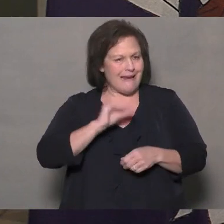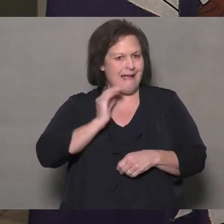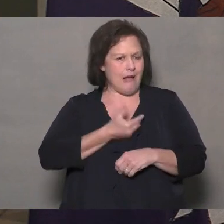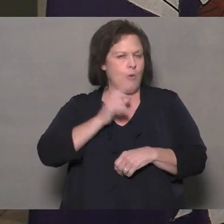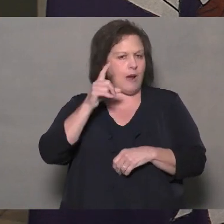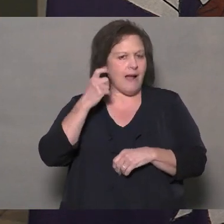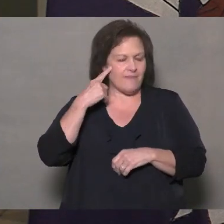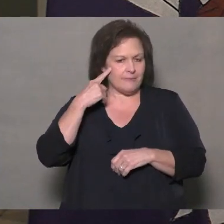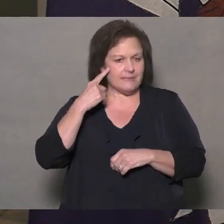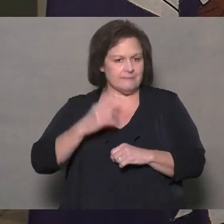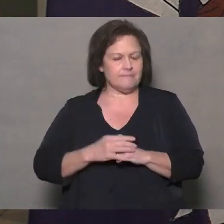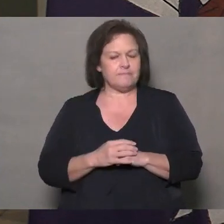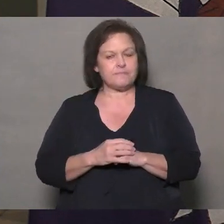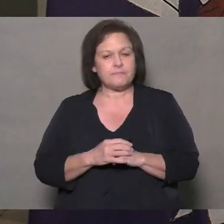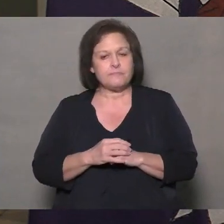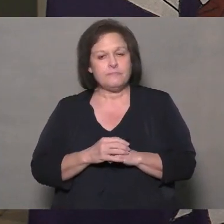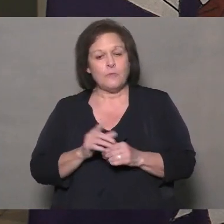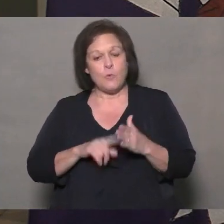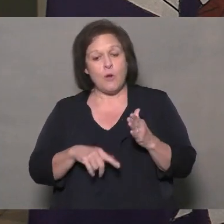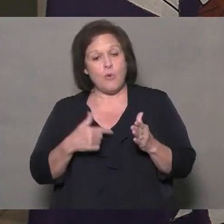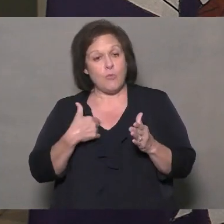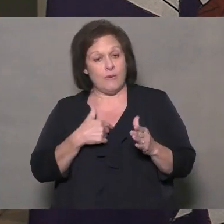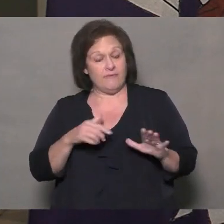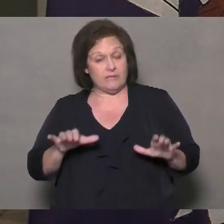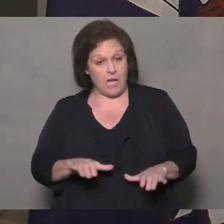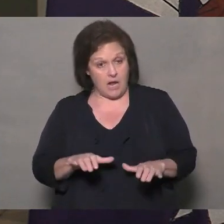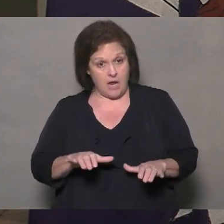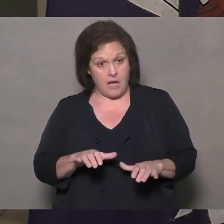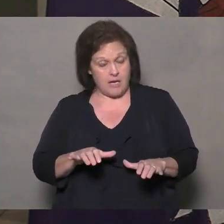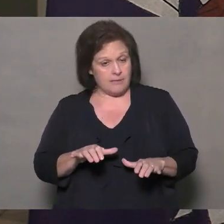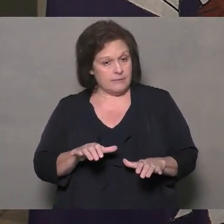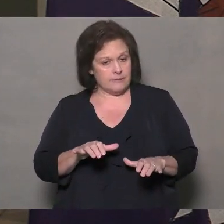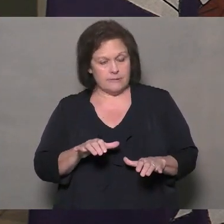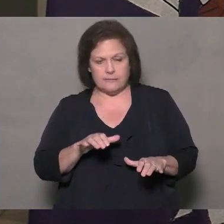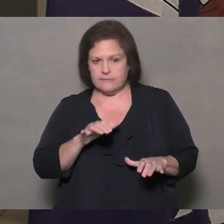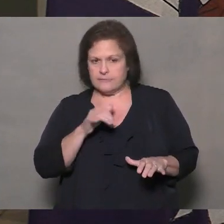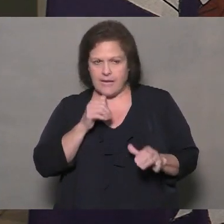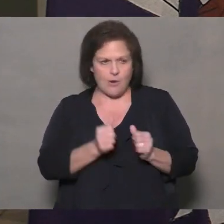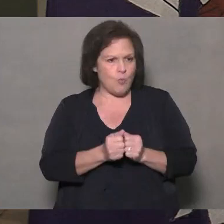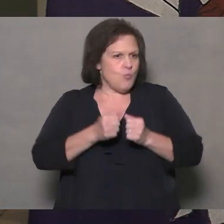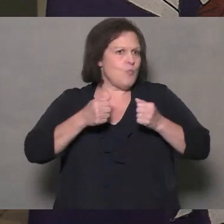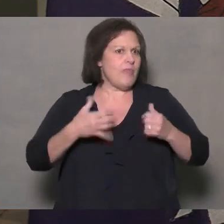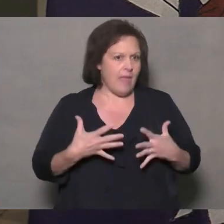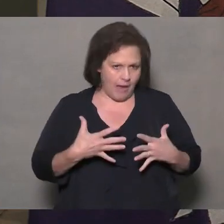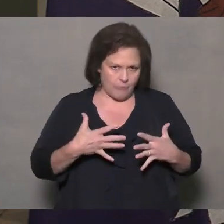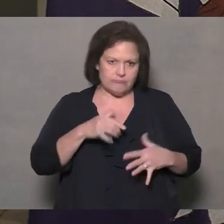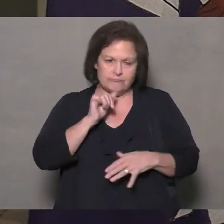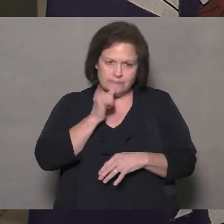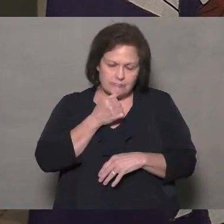government. What we have done has not been without pain,